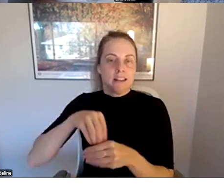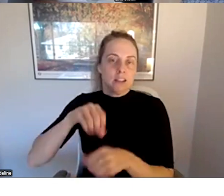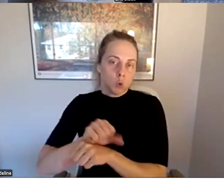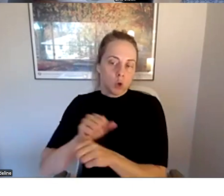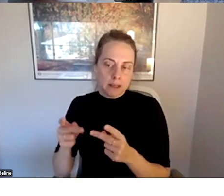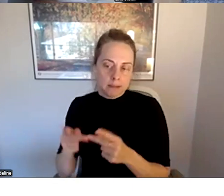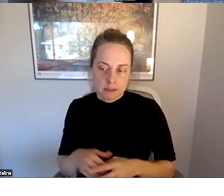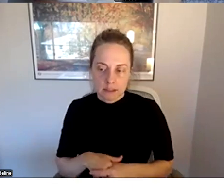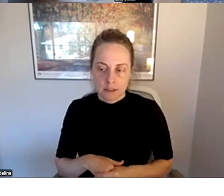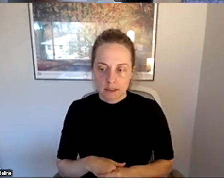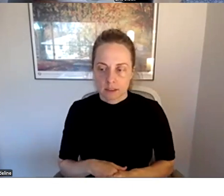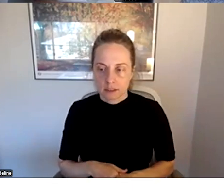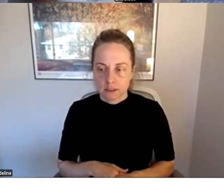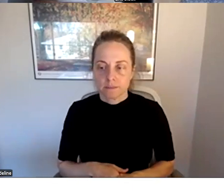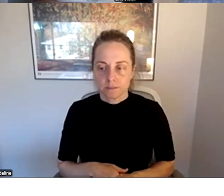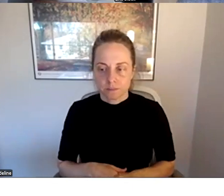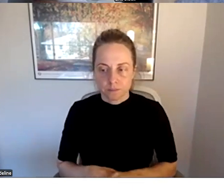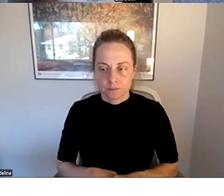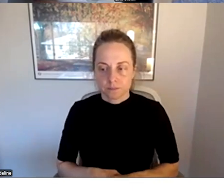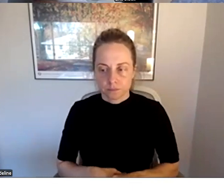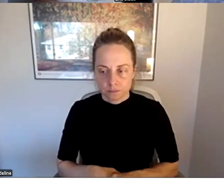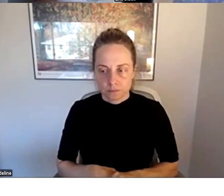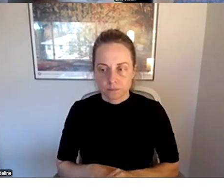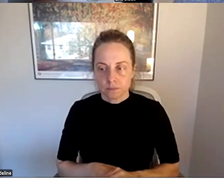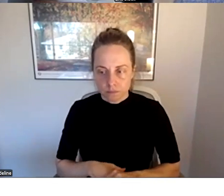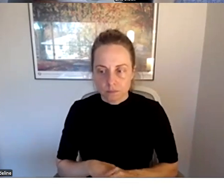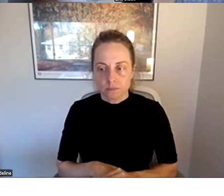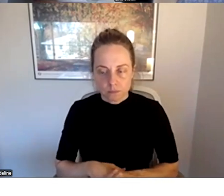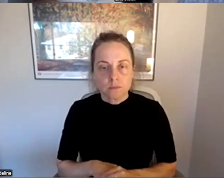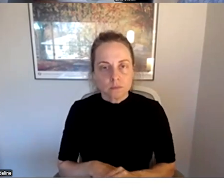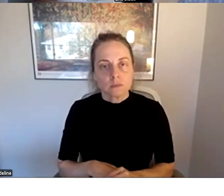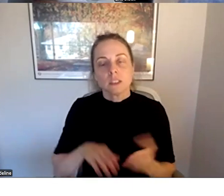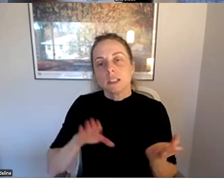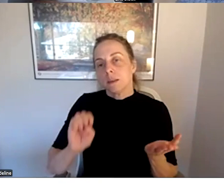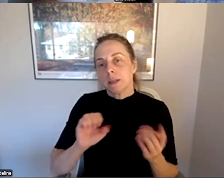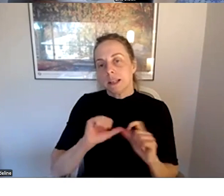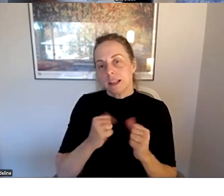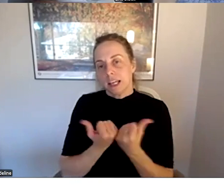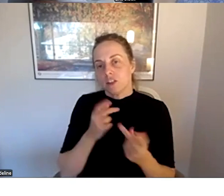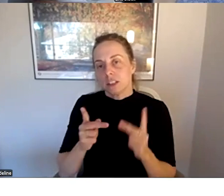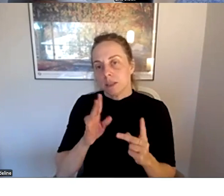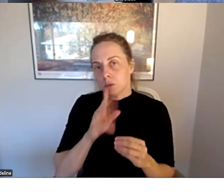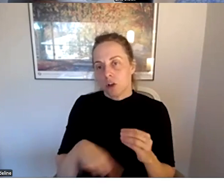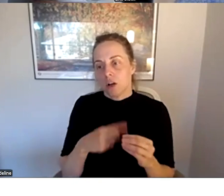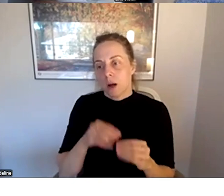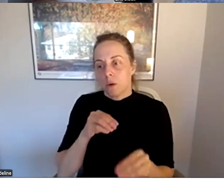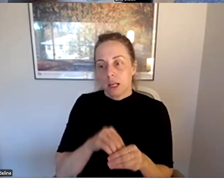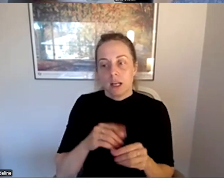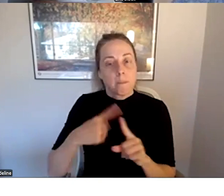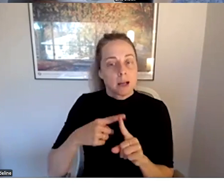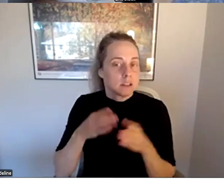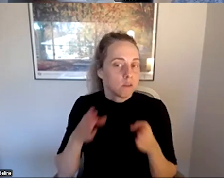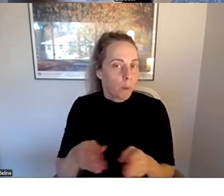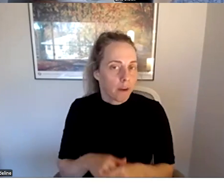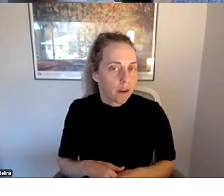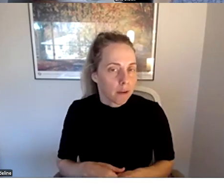the last thing is, you know, be the agency that people talk about in a good way, obviously. But be